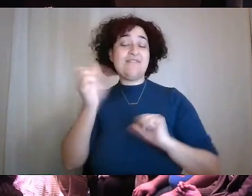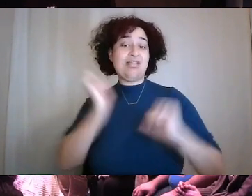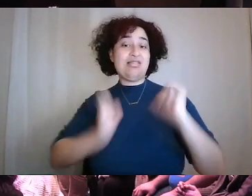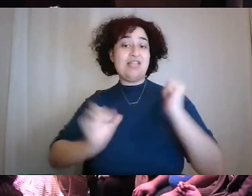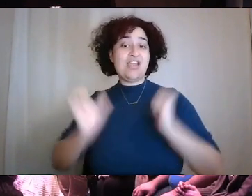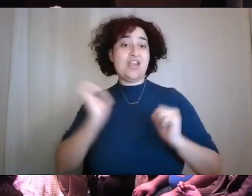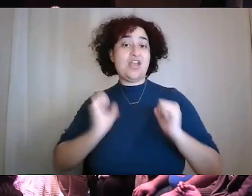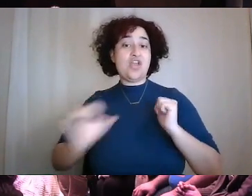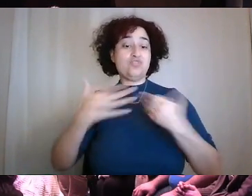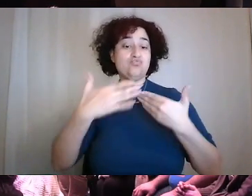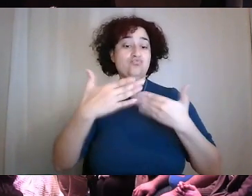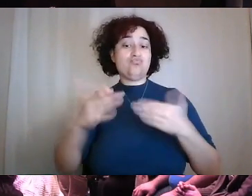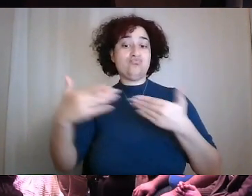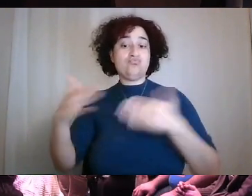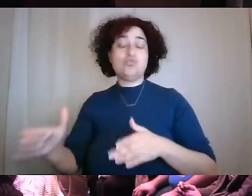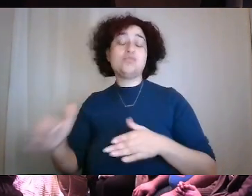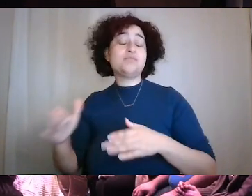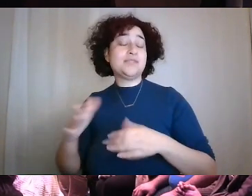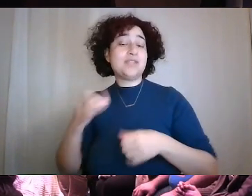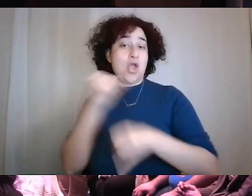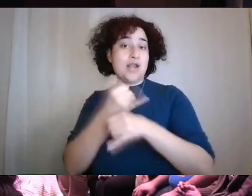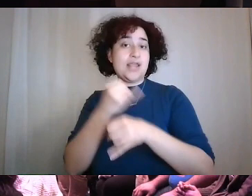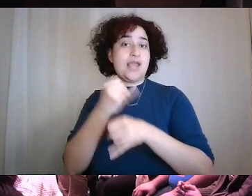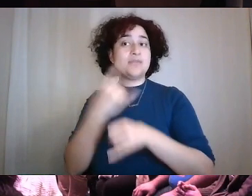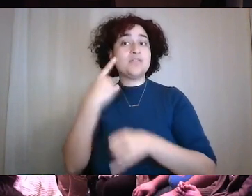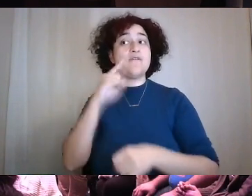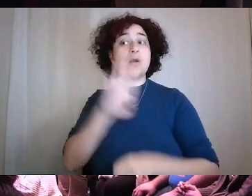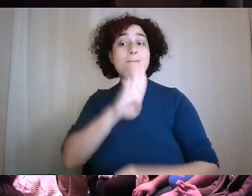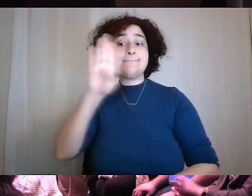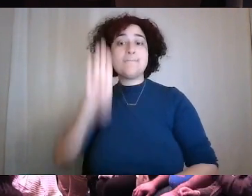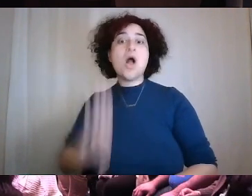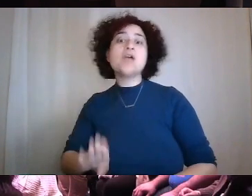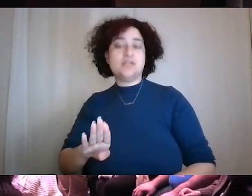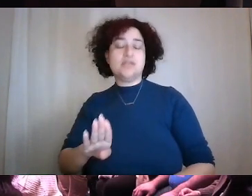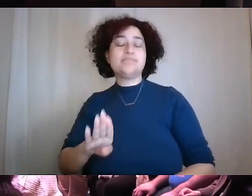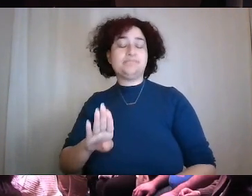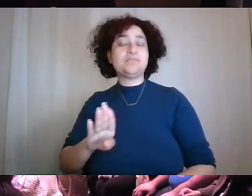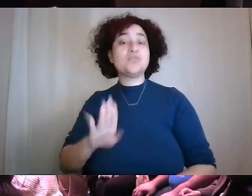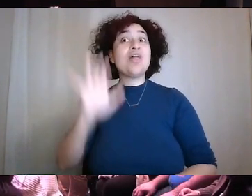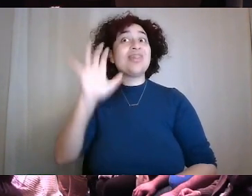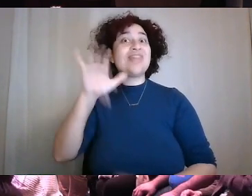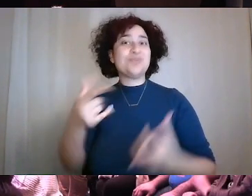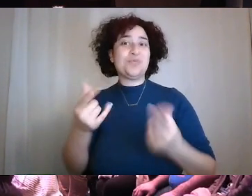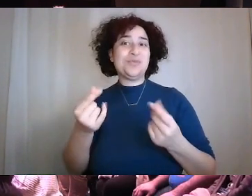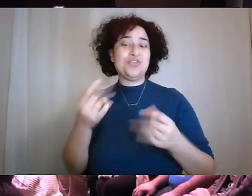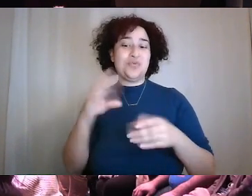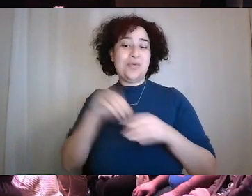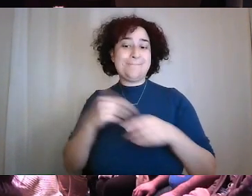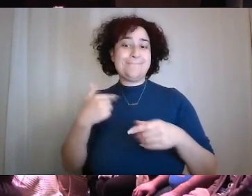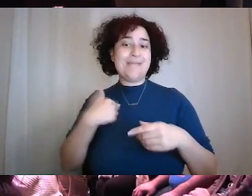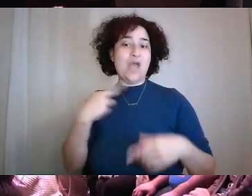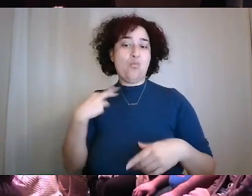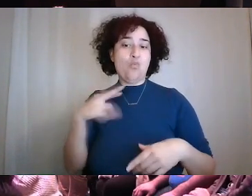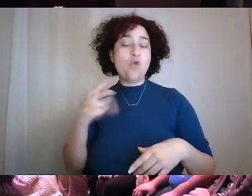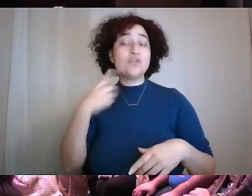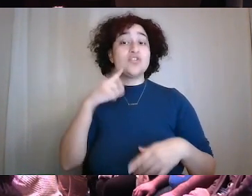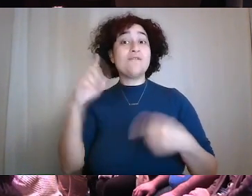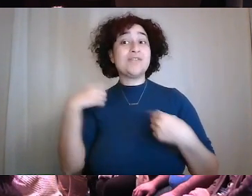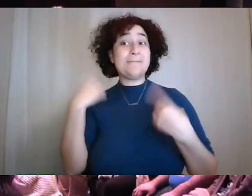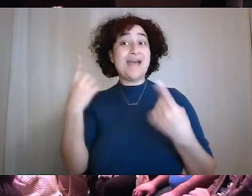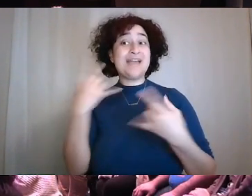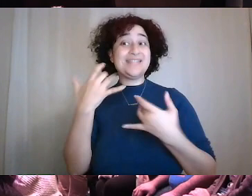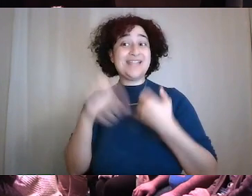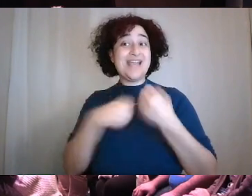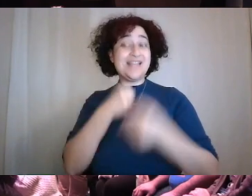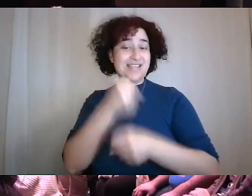for the Boston community at large. So that's what we do at Office of the Arts. So for the past 10 years, the Latinx Theater Commons, LTC,